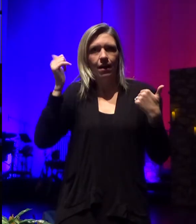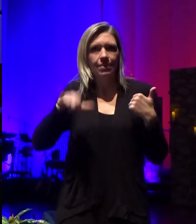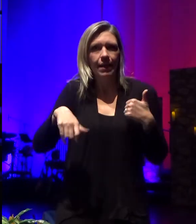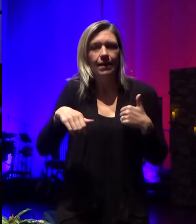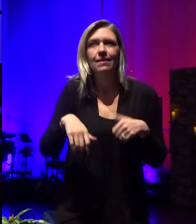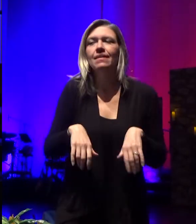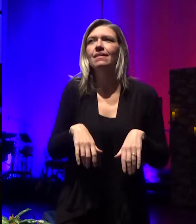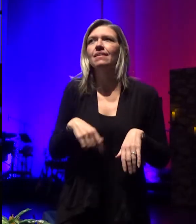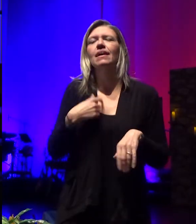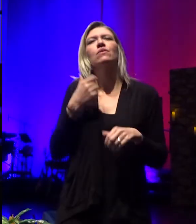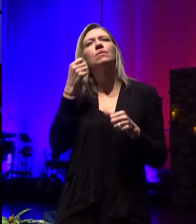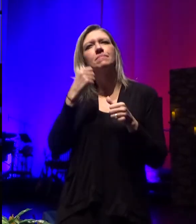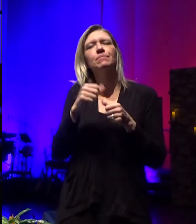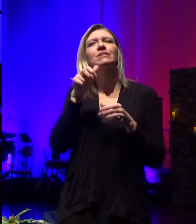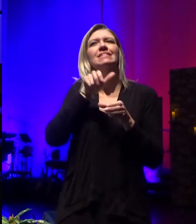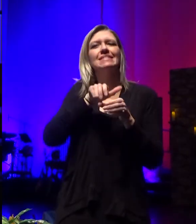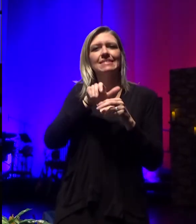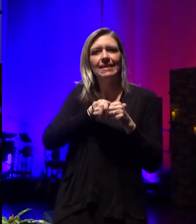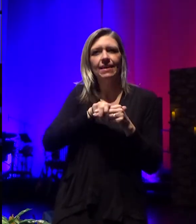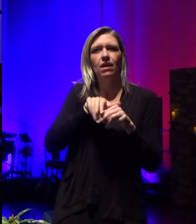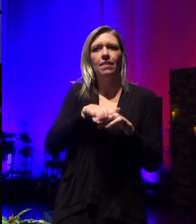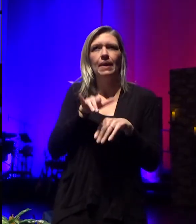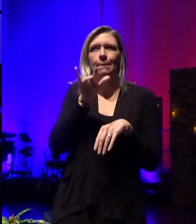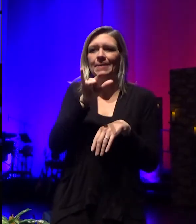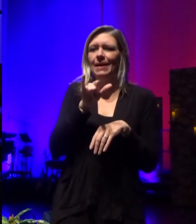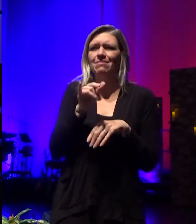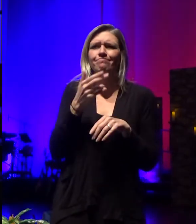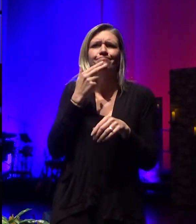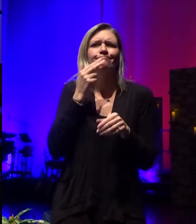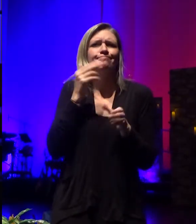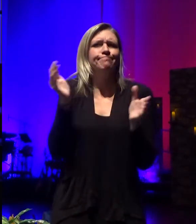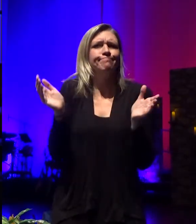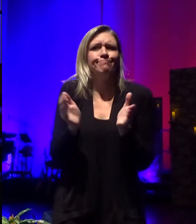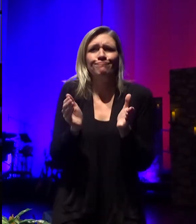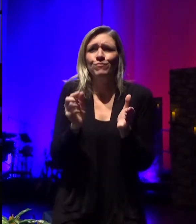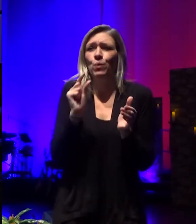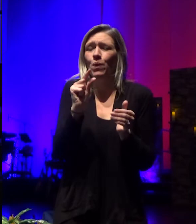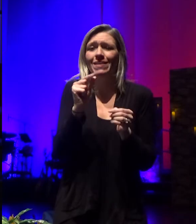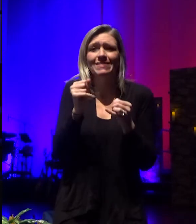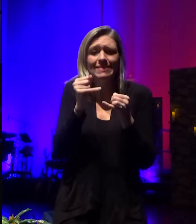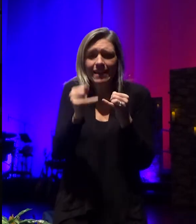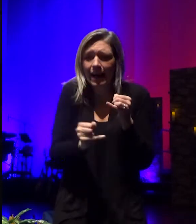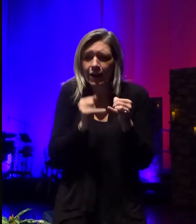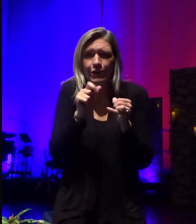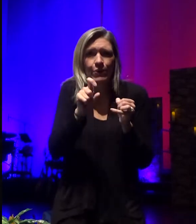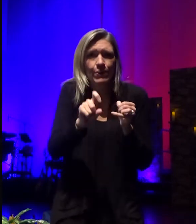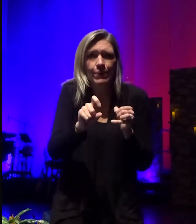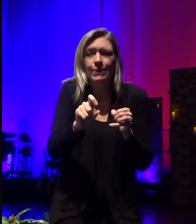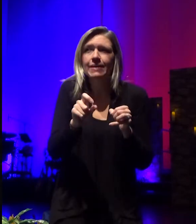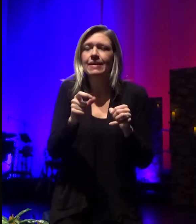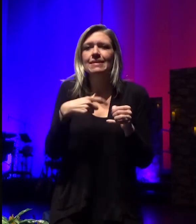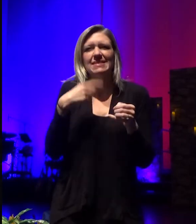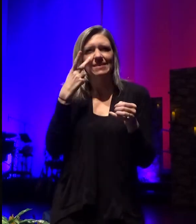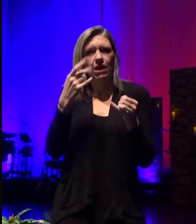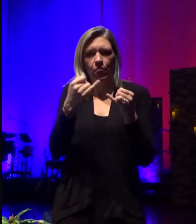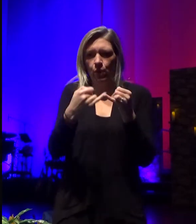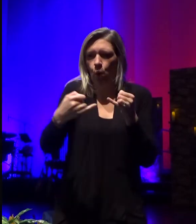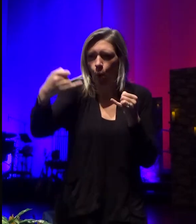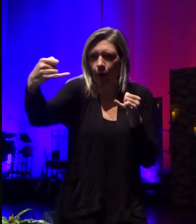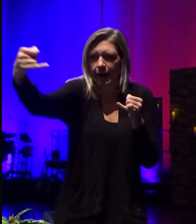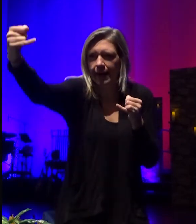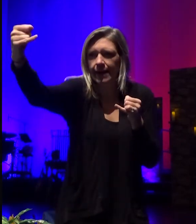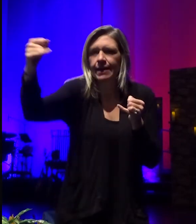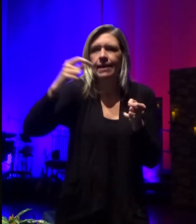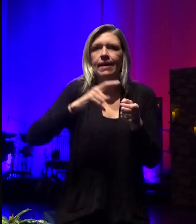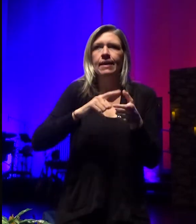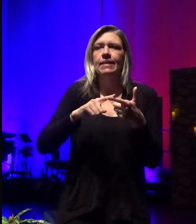slim glider plane that sits right on the ground. There's just a little tire holding it up and seeing the cord going there and then giving